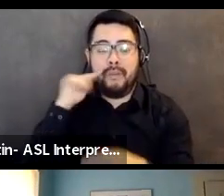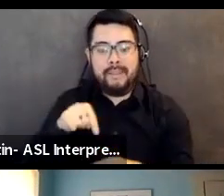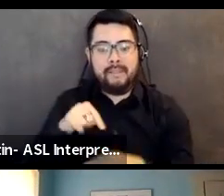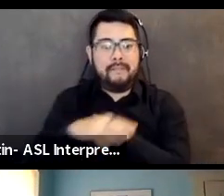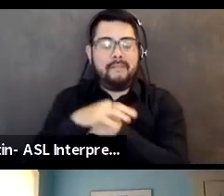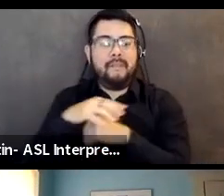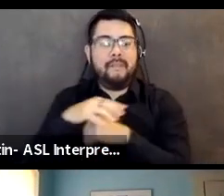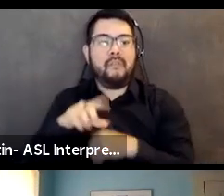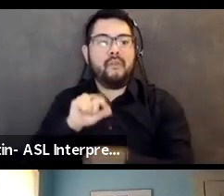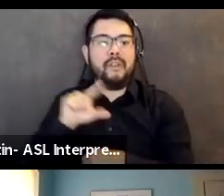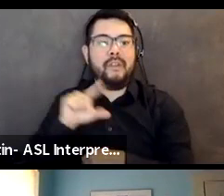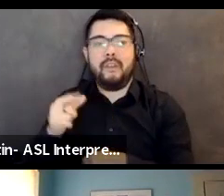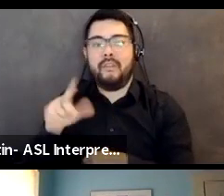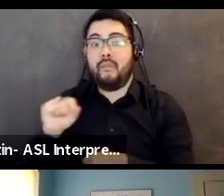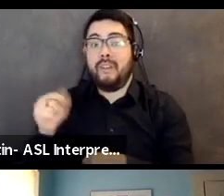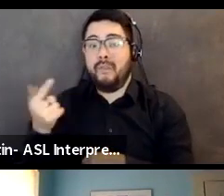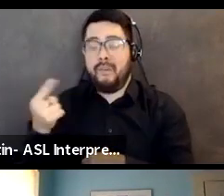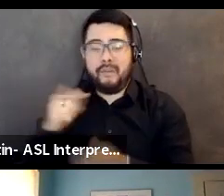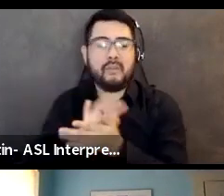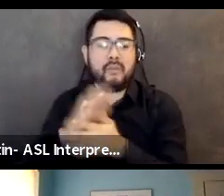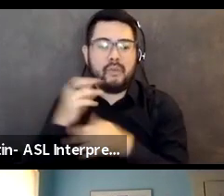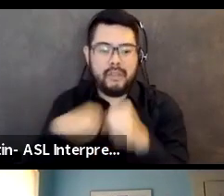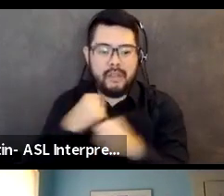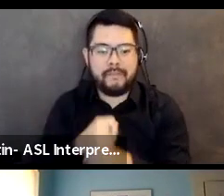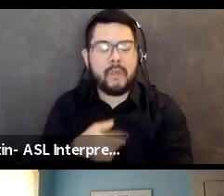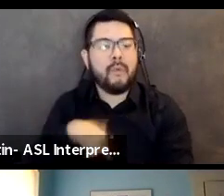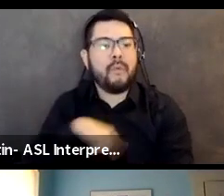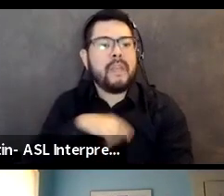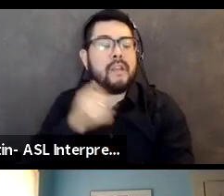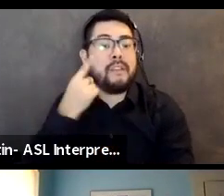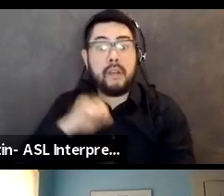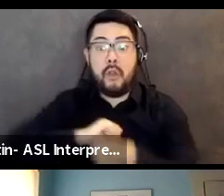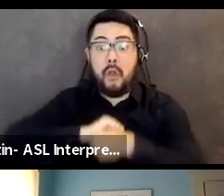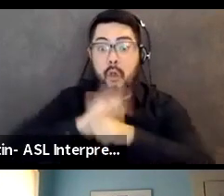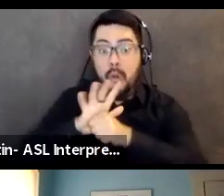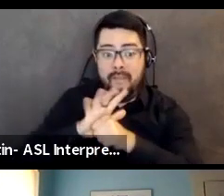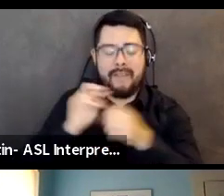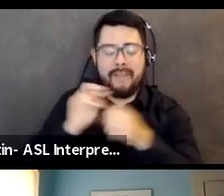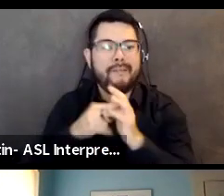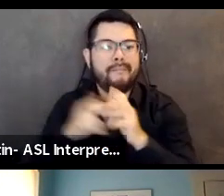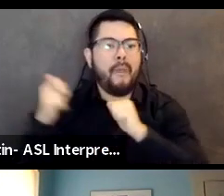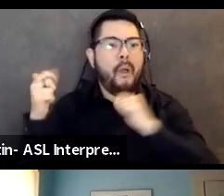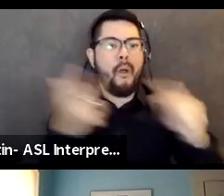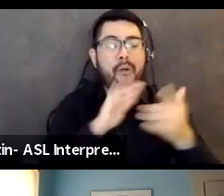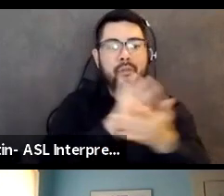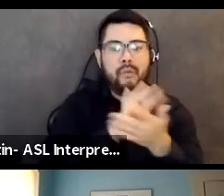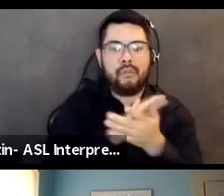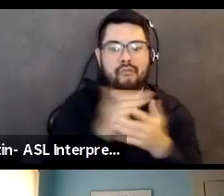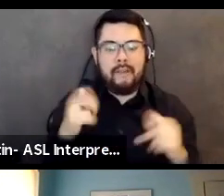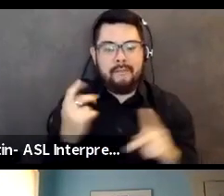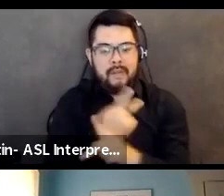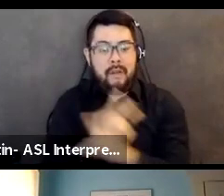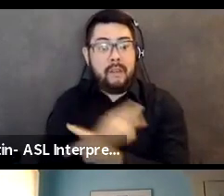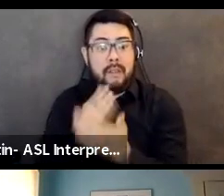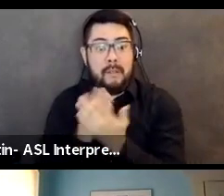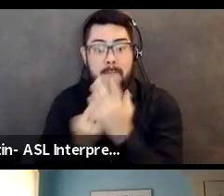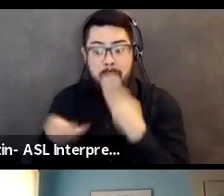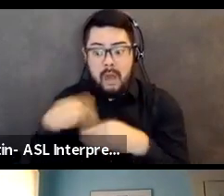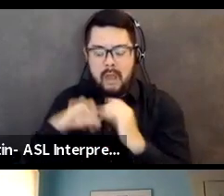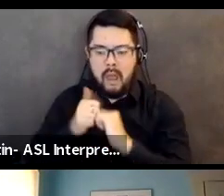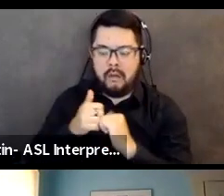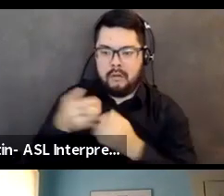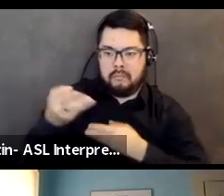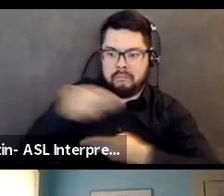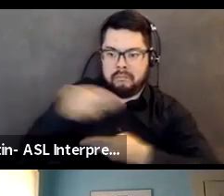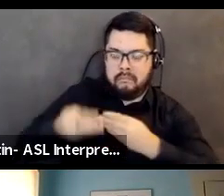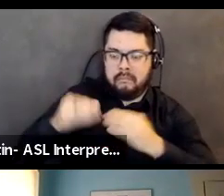that due to covet all school systems throughout the country are worried about balancing our budgets but we're happy to